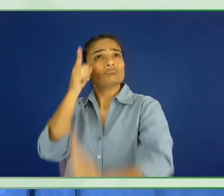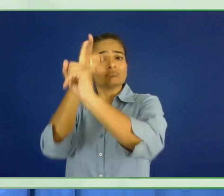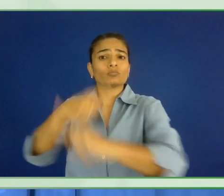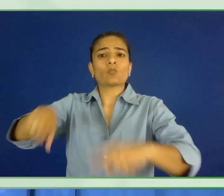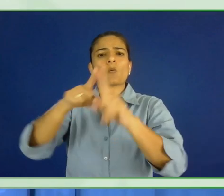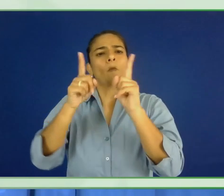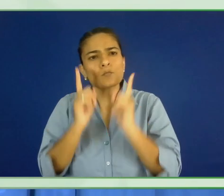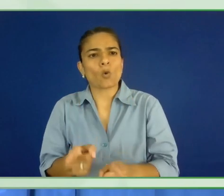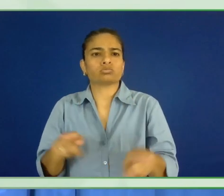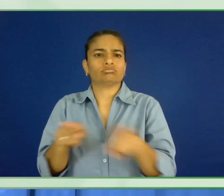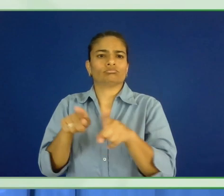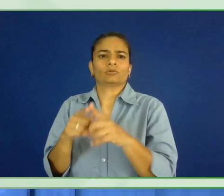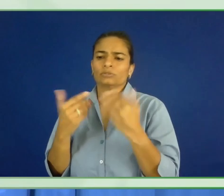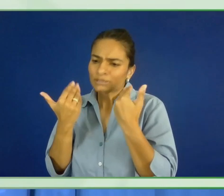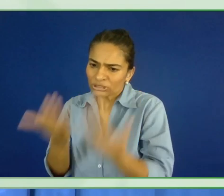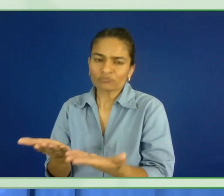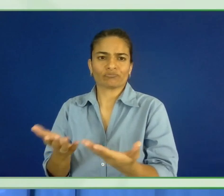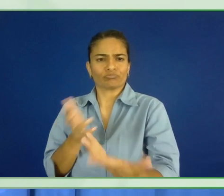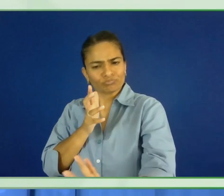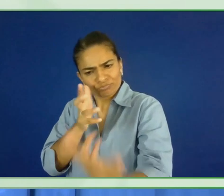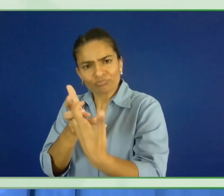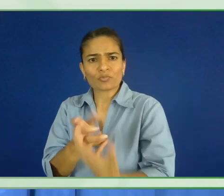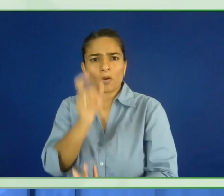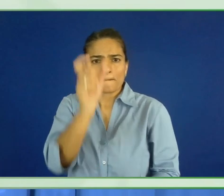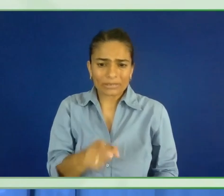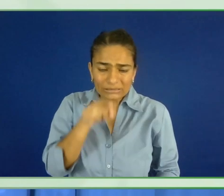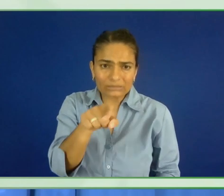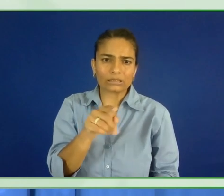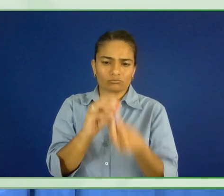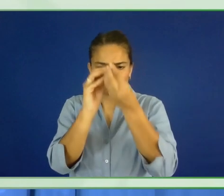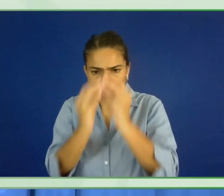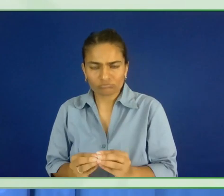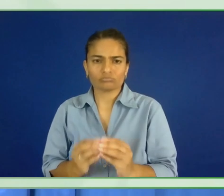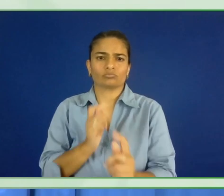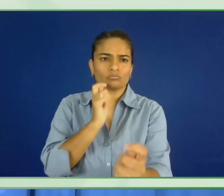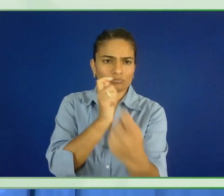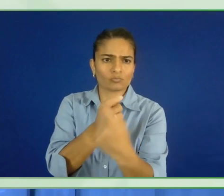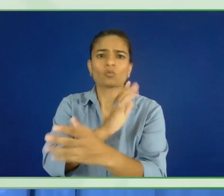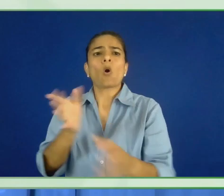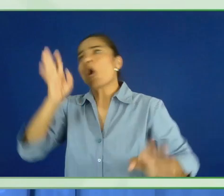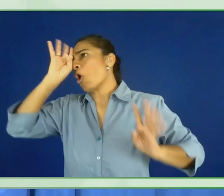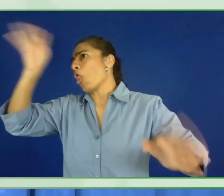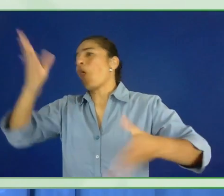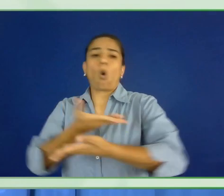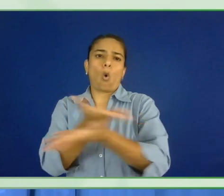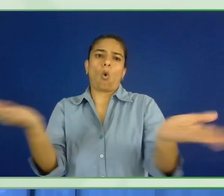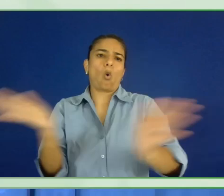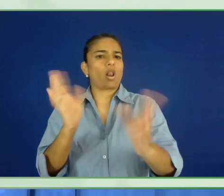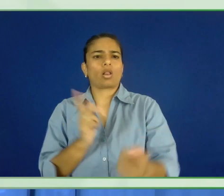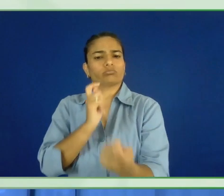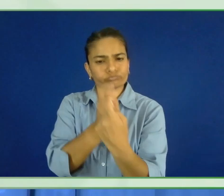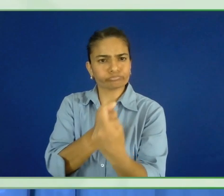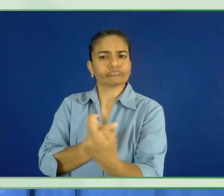for the person and that is also alive. The action is changing through time. It needs to be